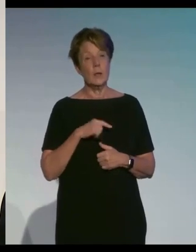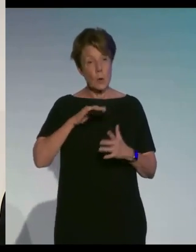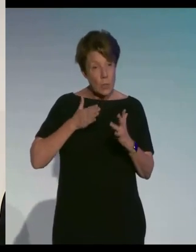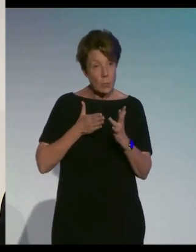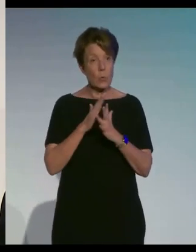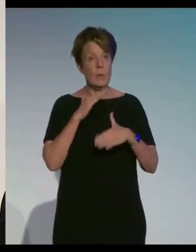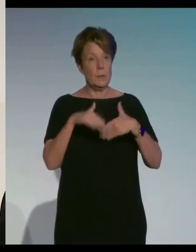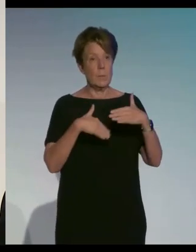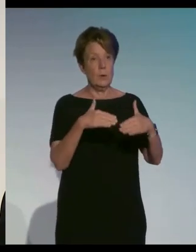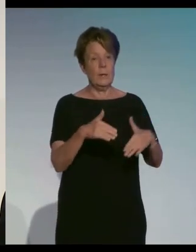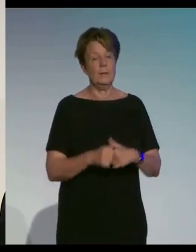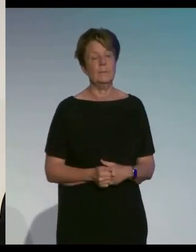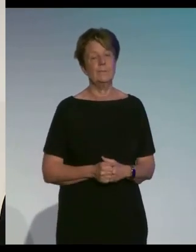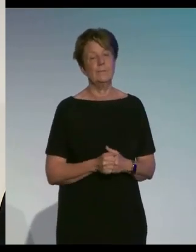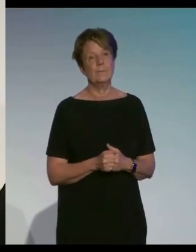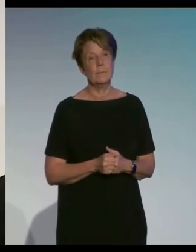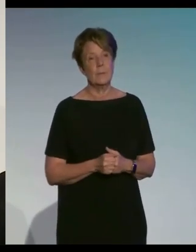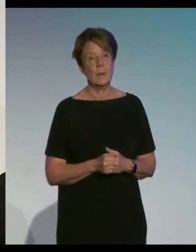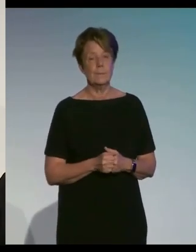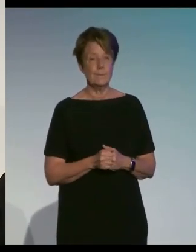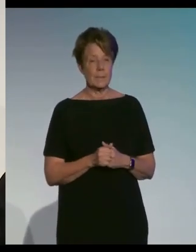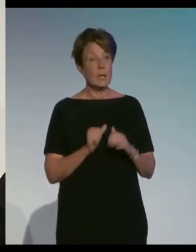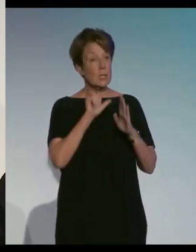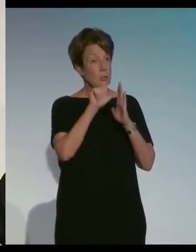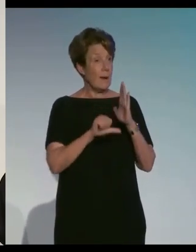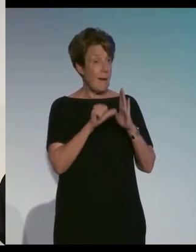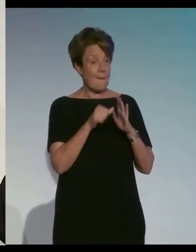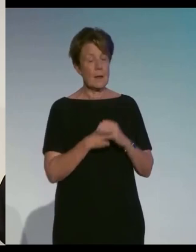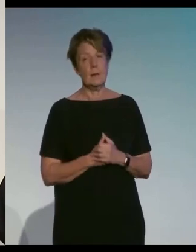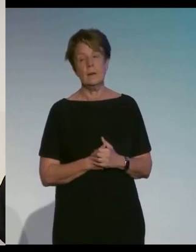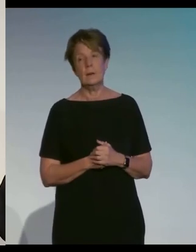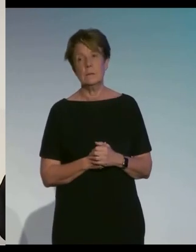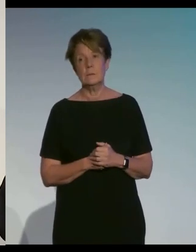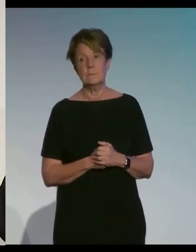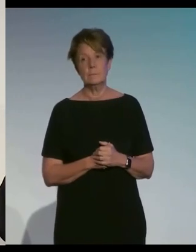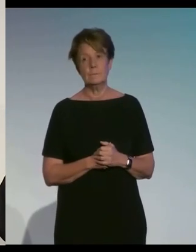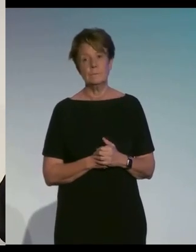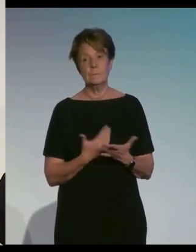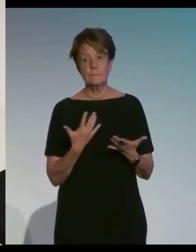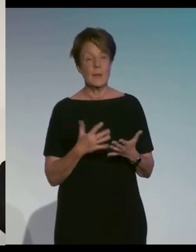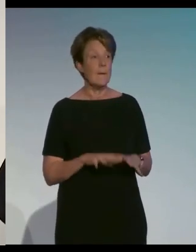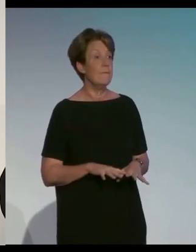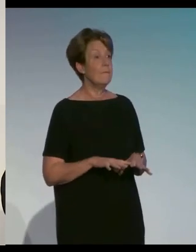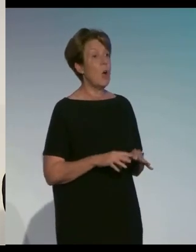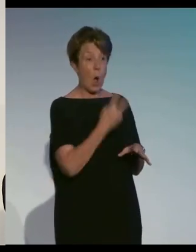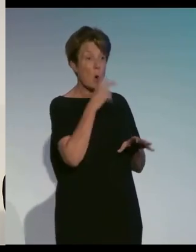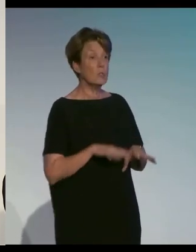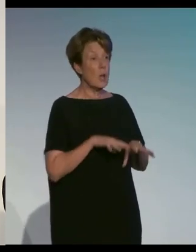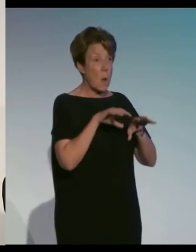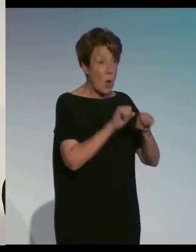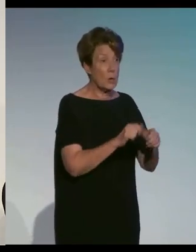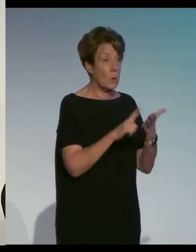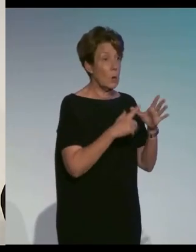the CEDAW case. Sri Lanka, of course, thanks to the British, have got old colonial laws,